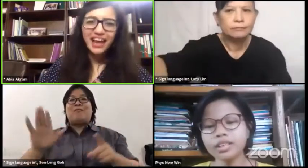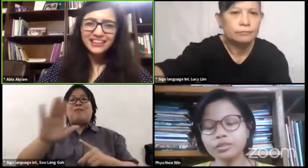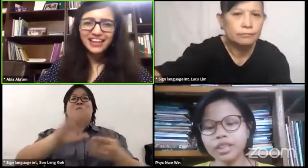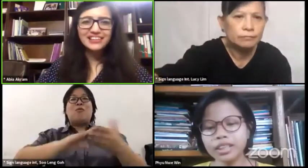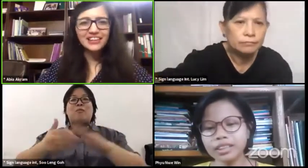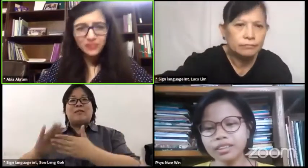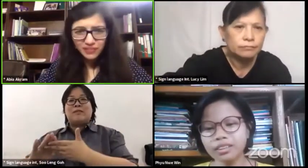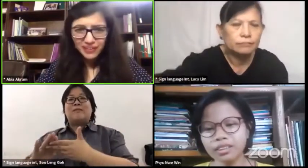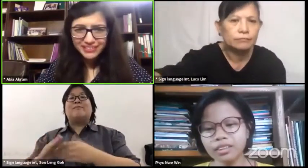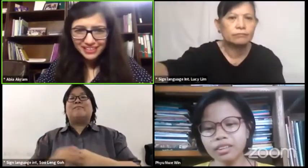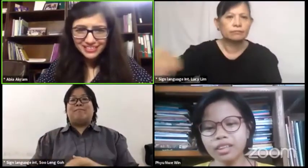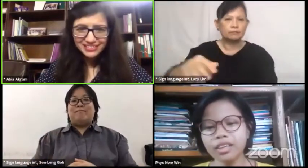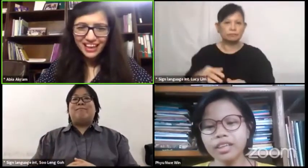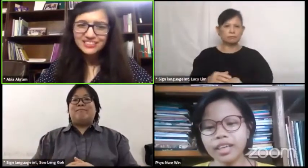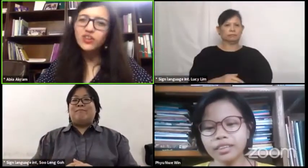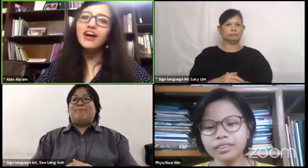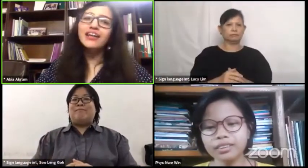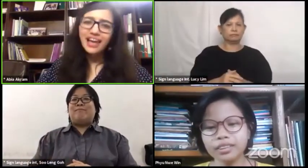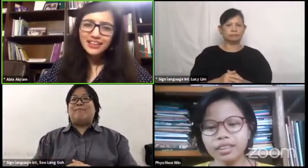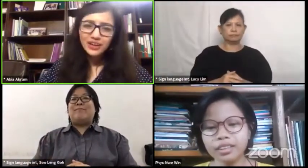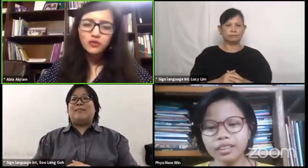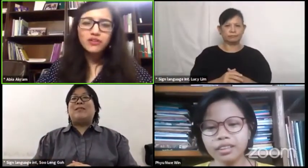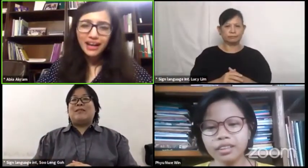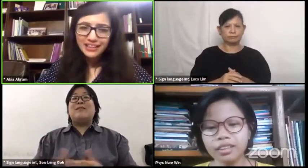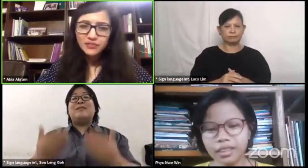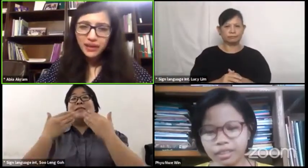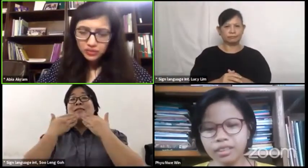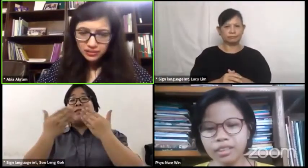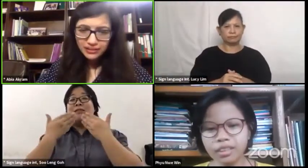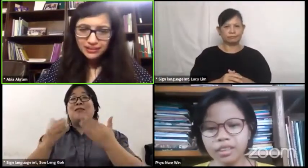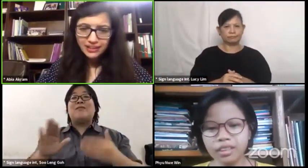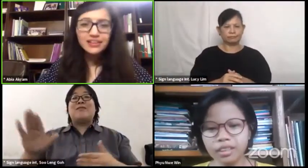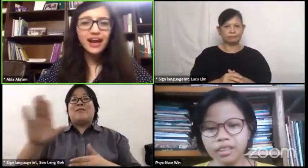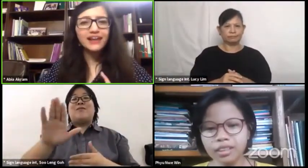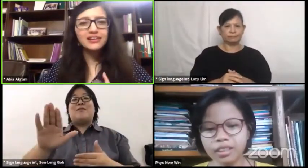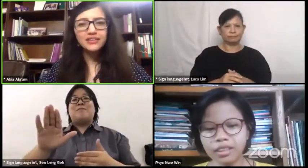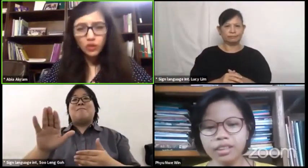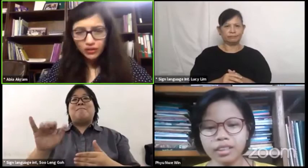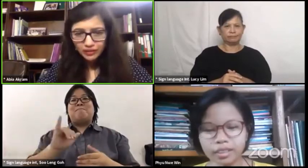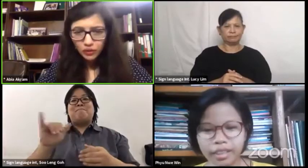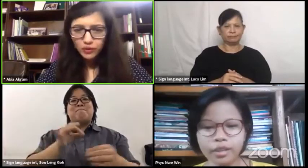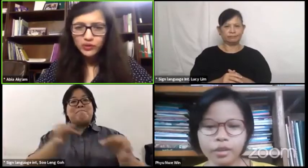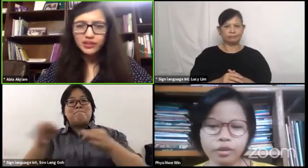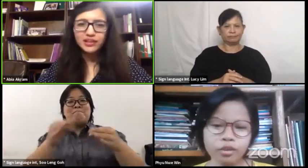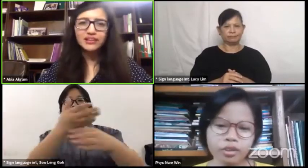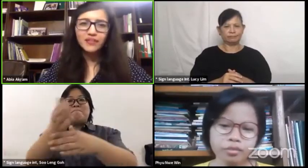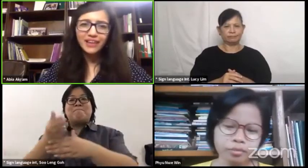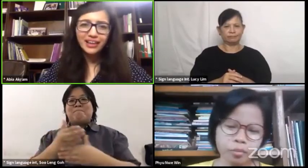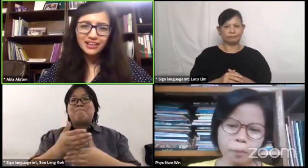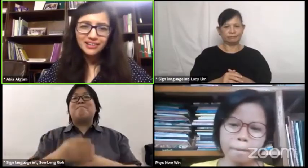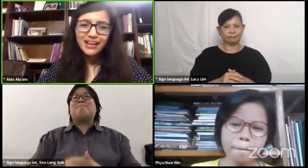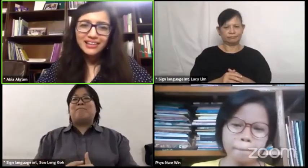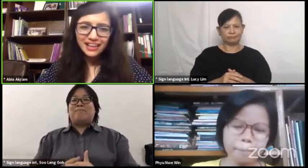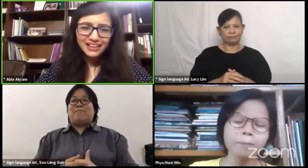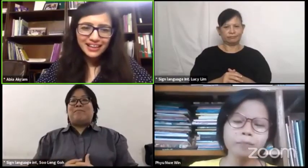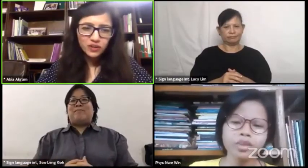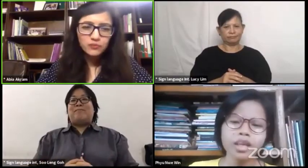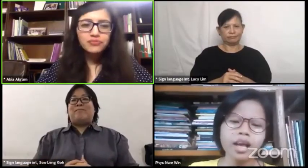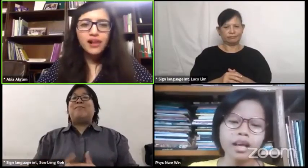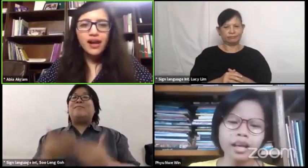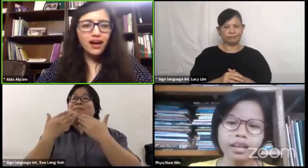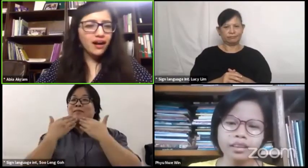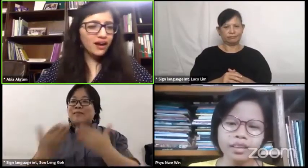the planning implementation side. So thank you for rightly mentioning things and your contribution. Thank